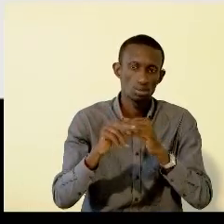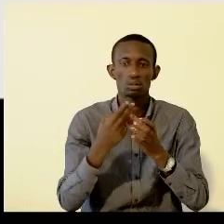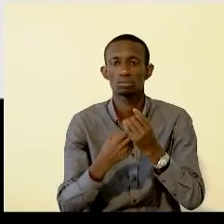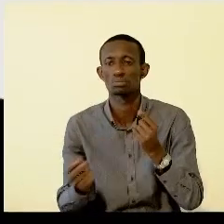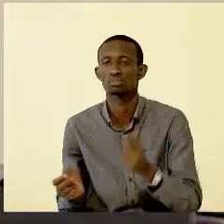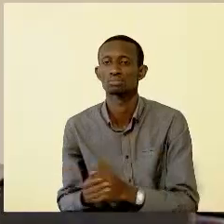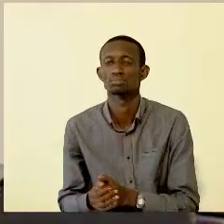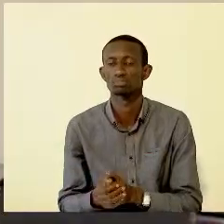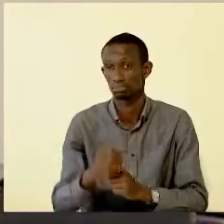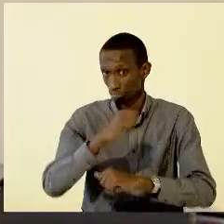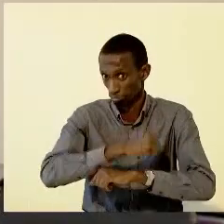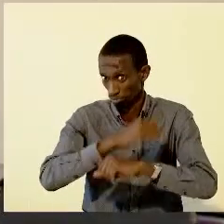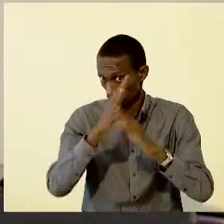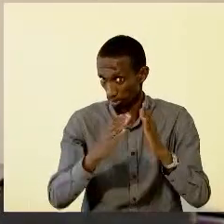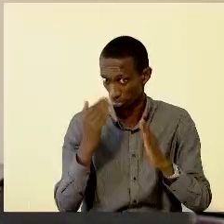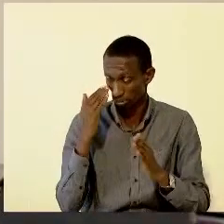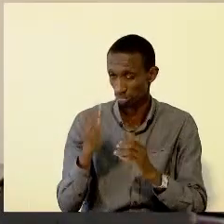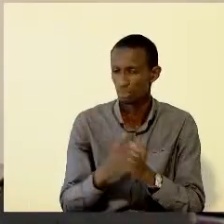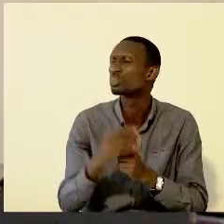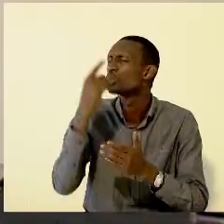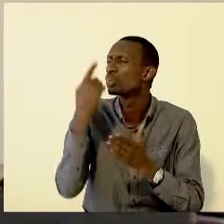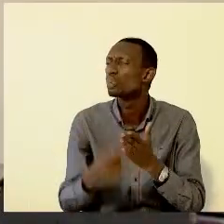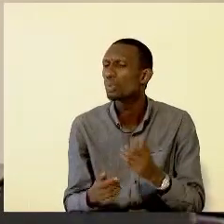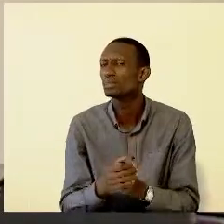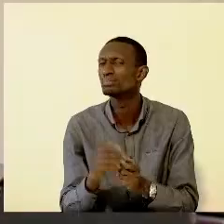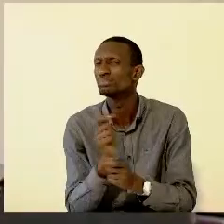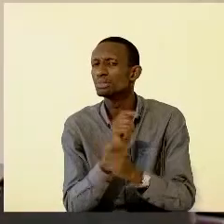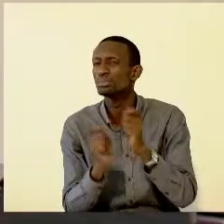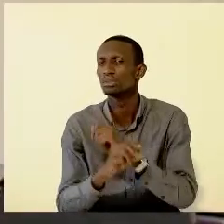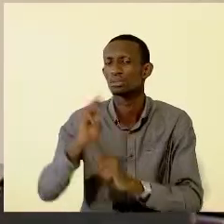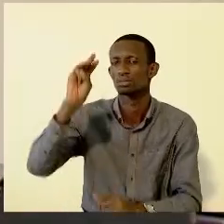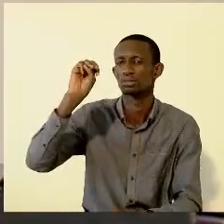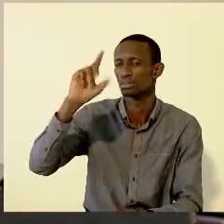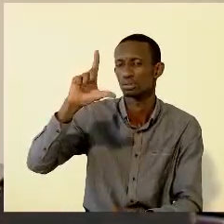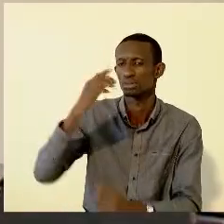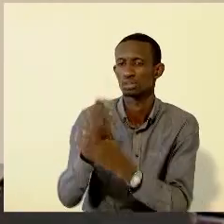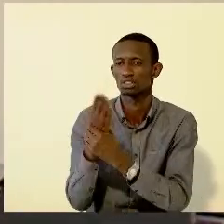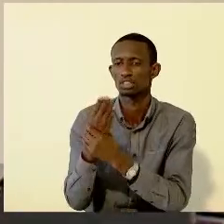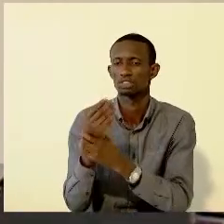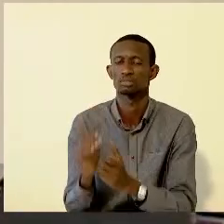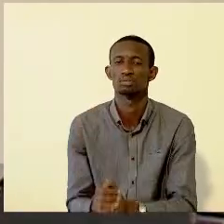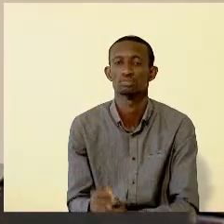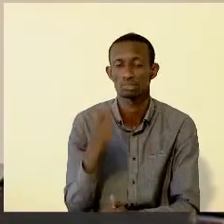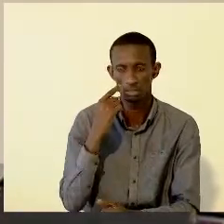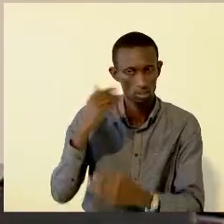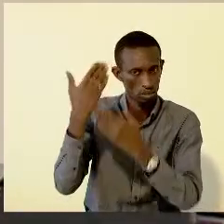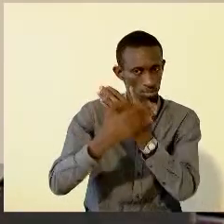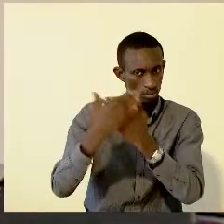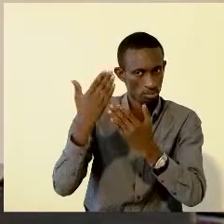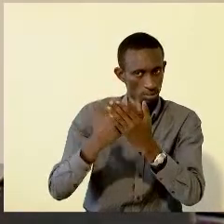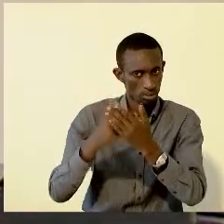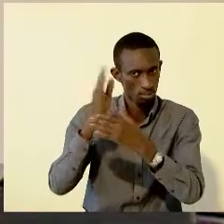Students, what are modified leaves? Remember, we have seen the external parts of the